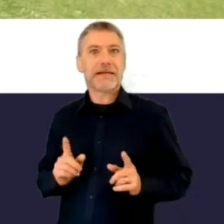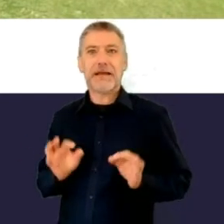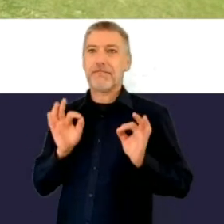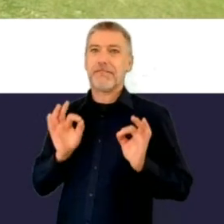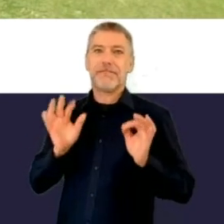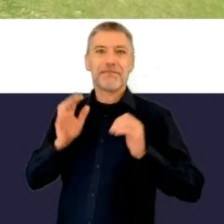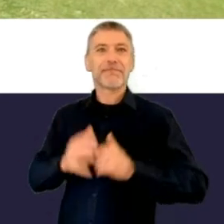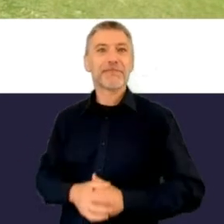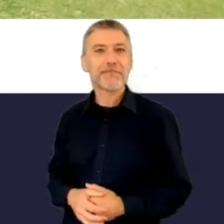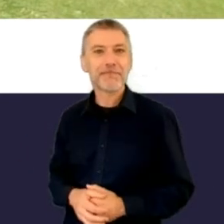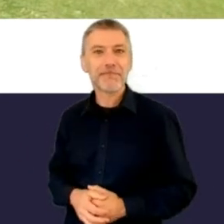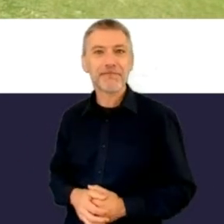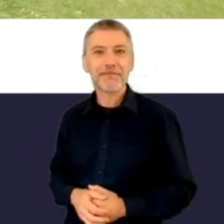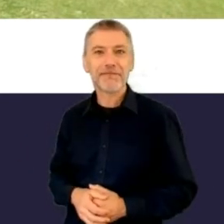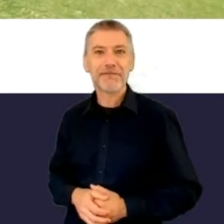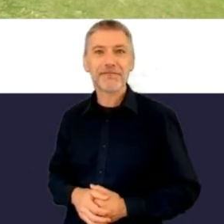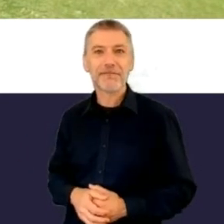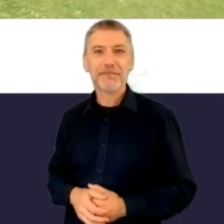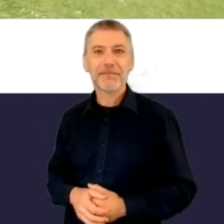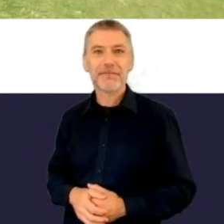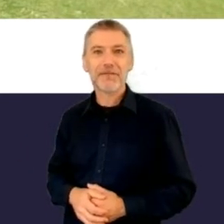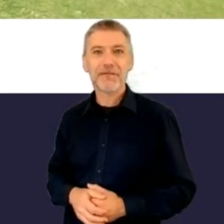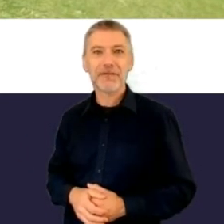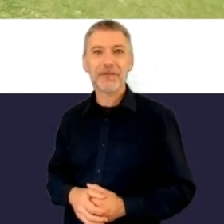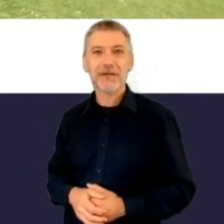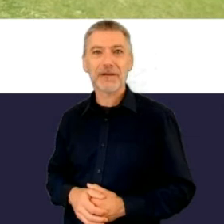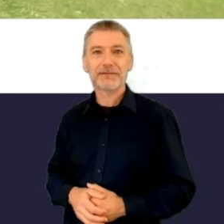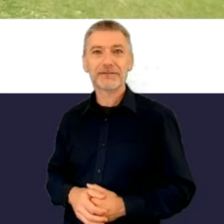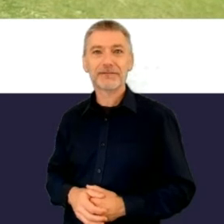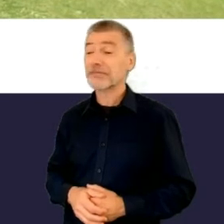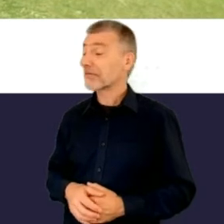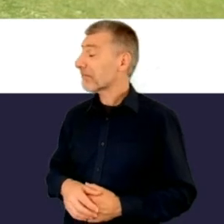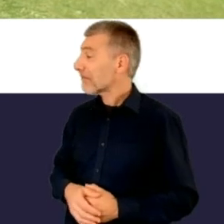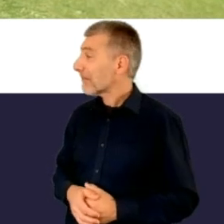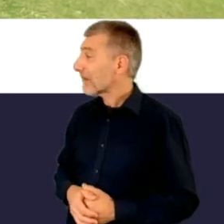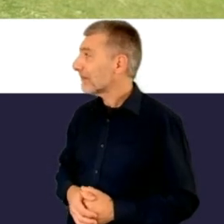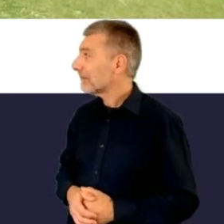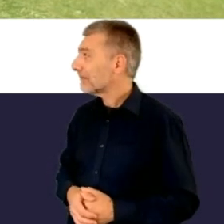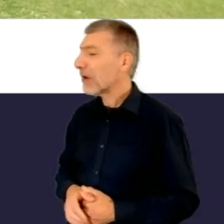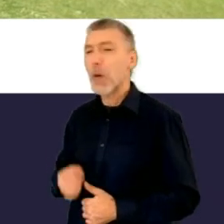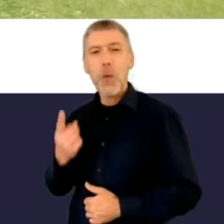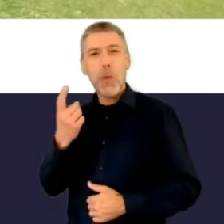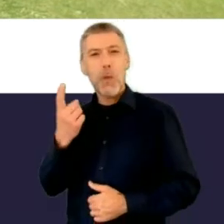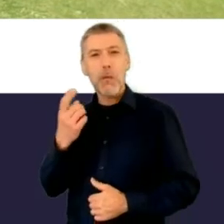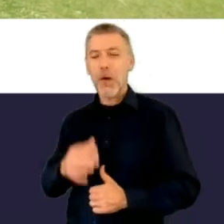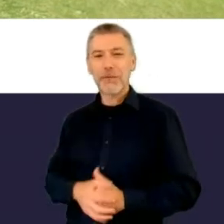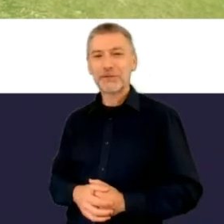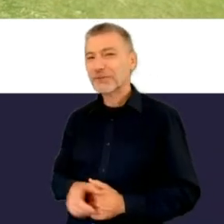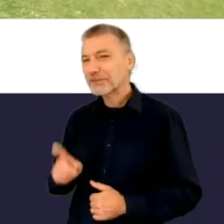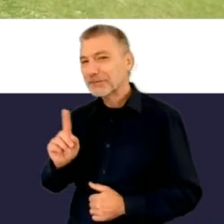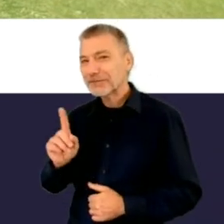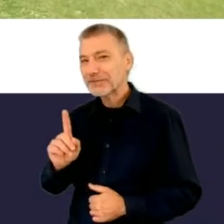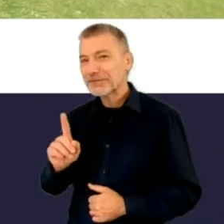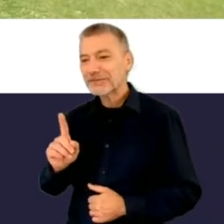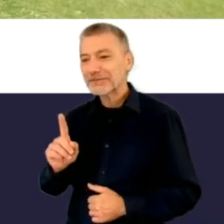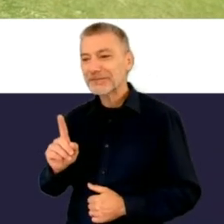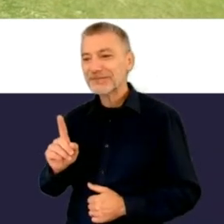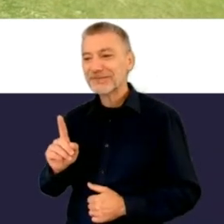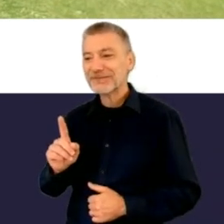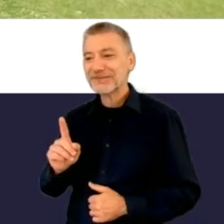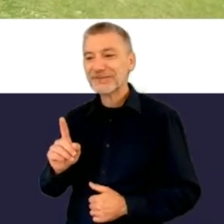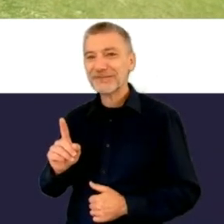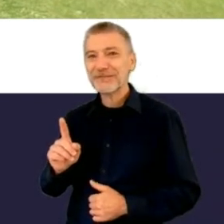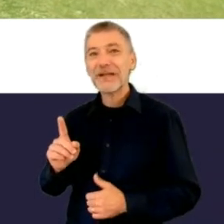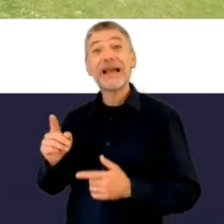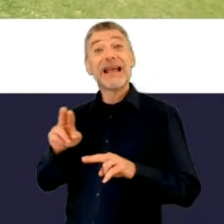sustainability. So just to finish off, I think my tip to you would be, if you want to save the